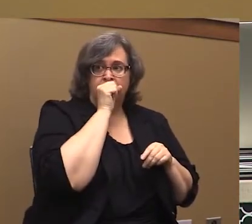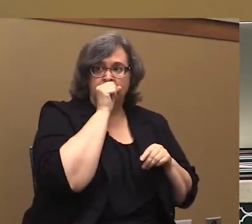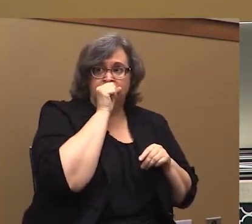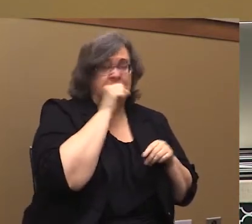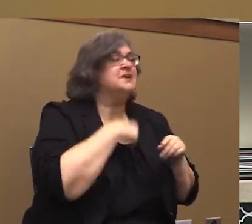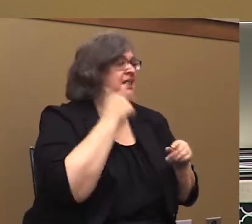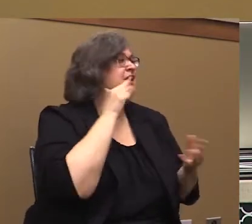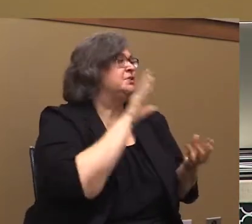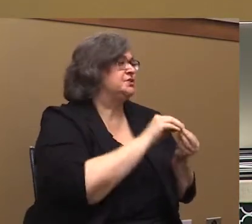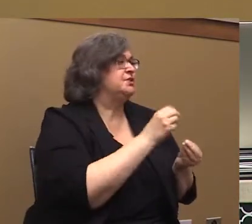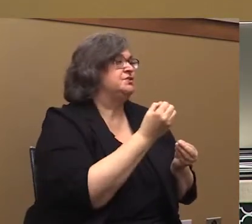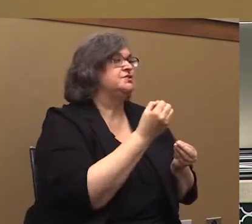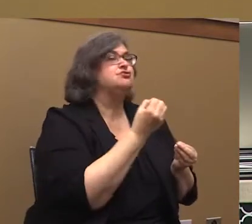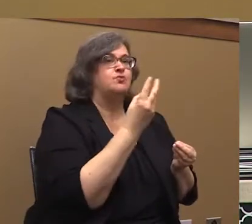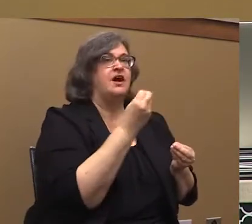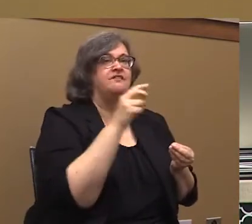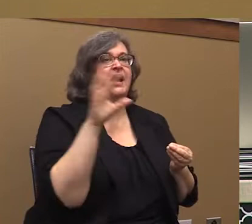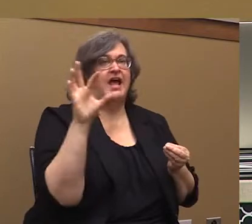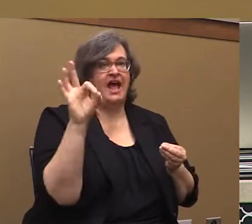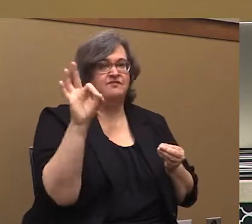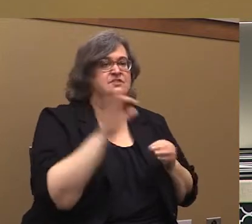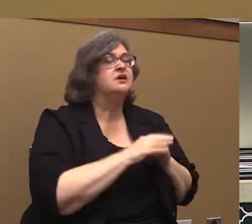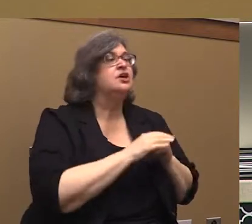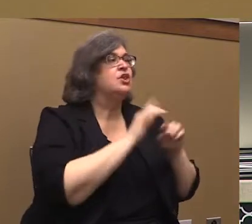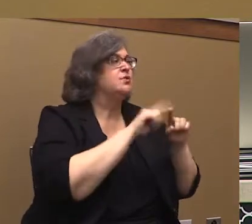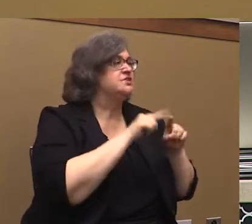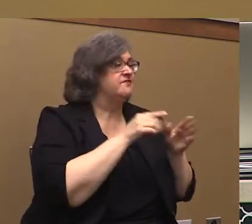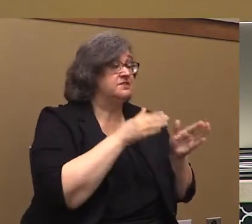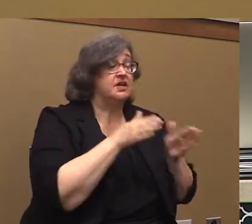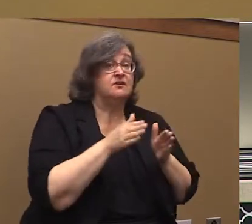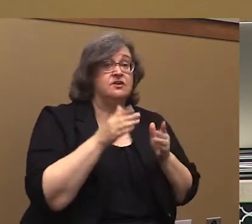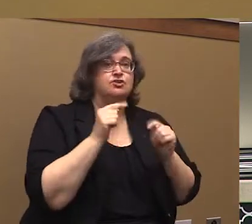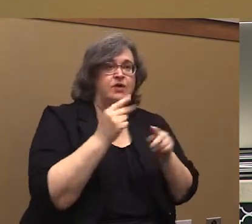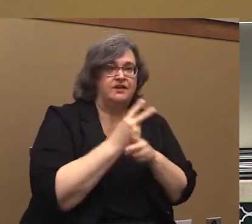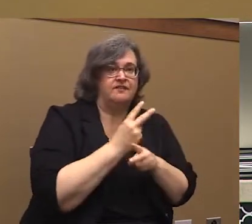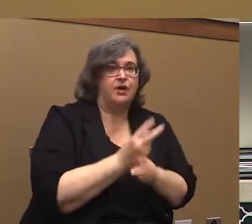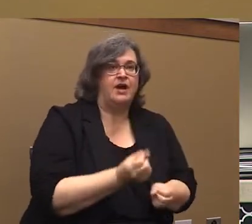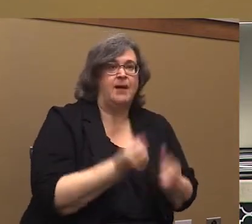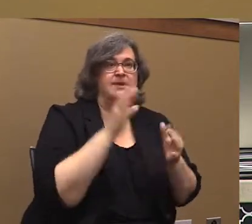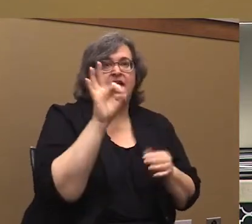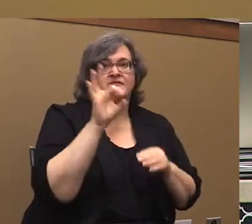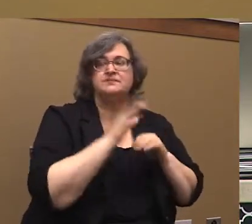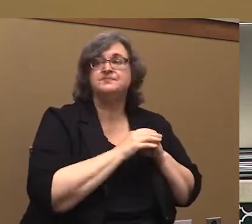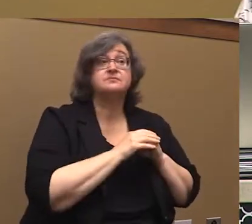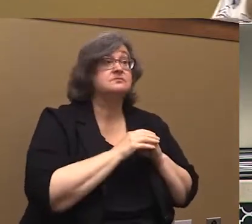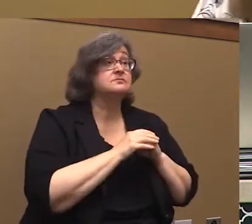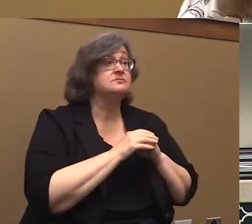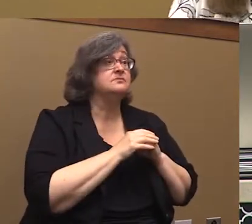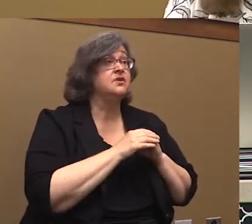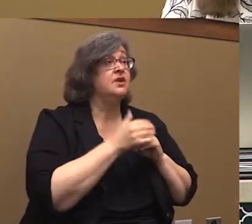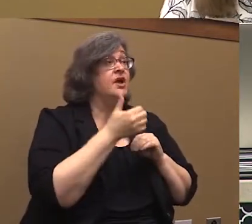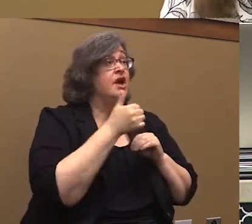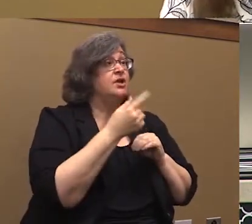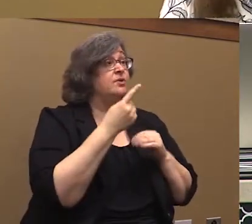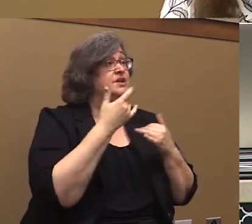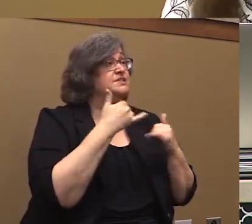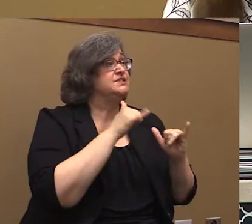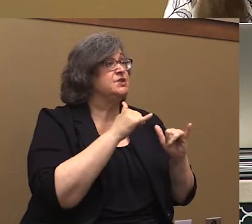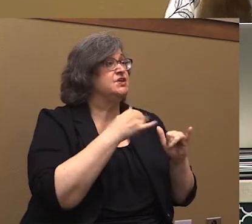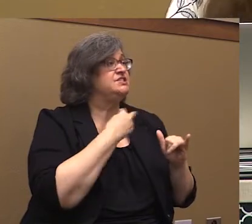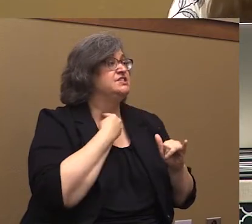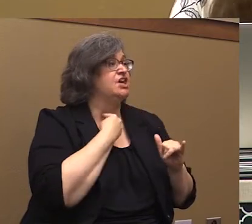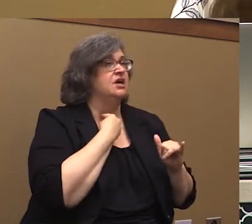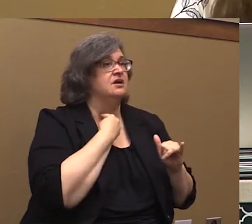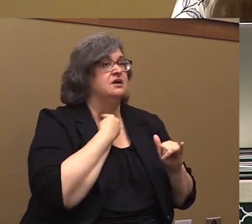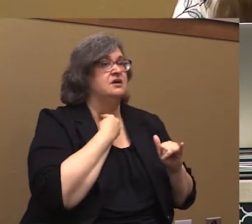I think there are 12, and maybe you use different techniques to try to figure that out. Was anybody still stuck